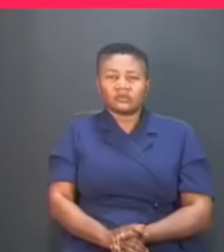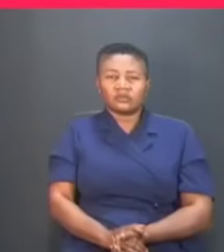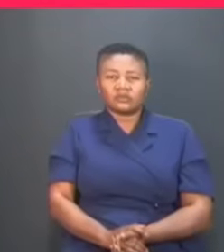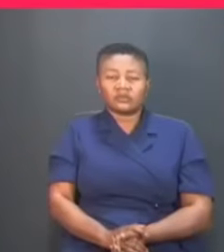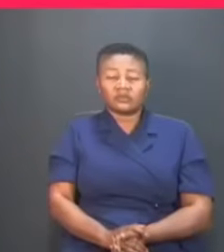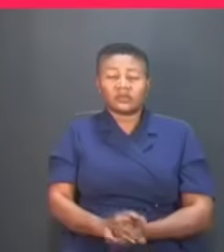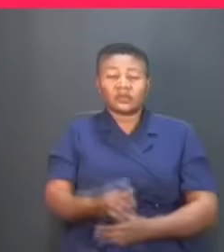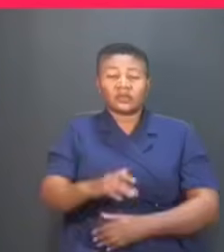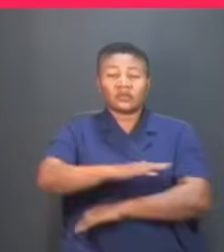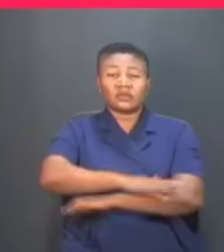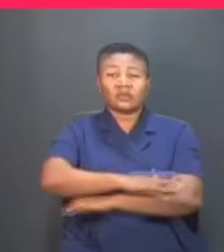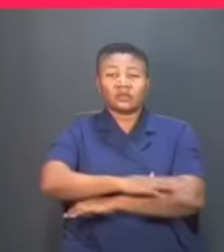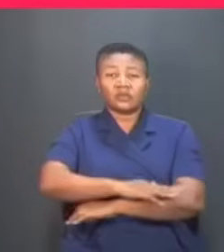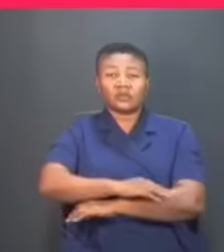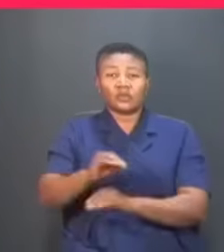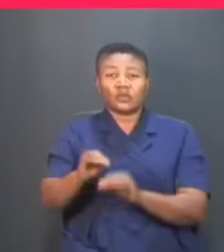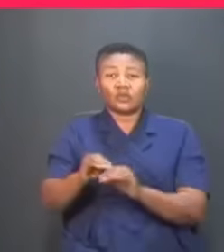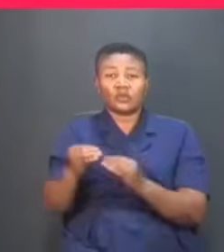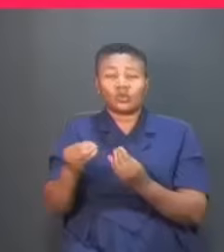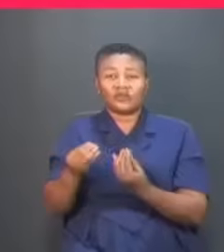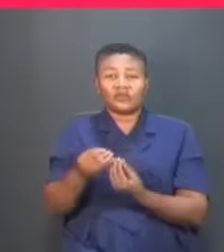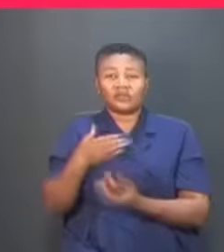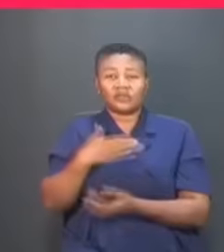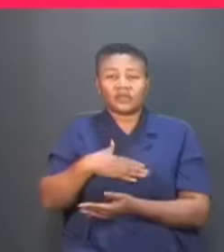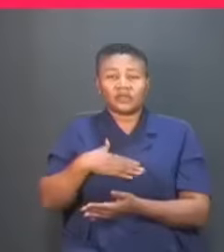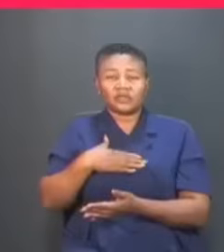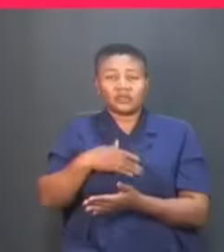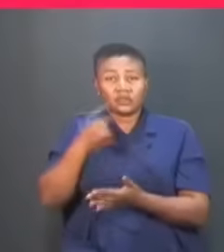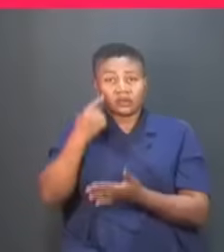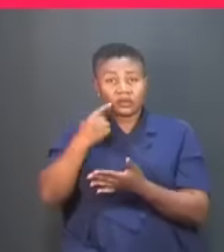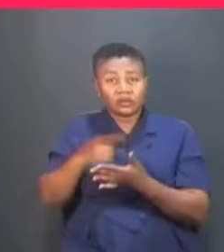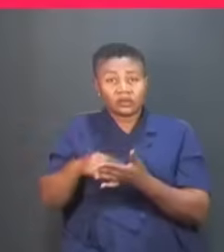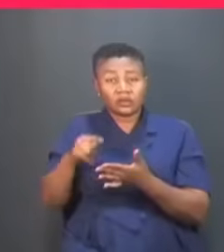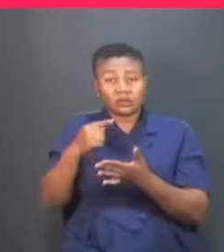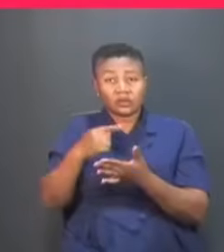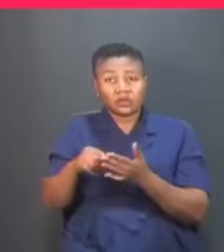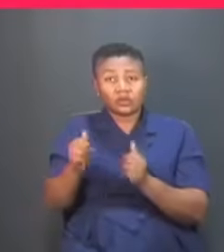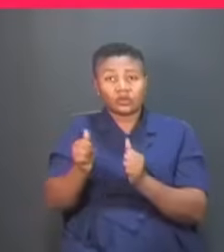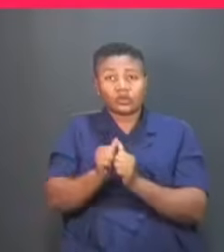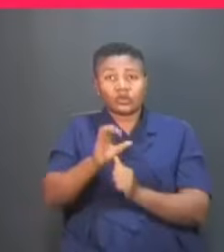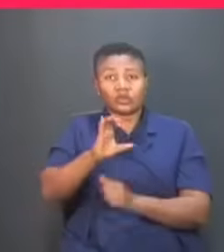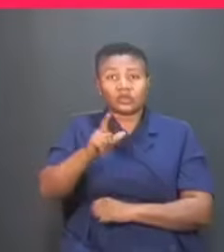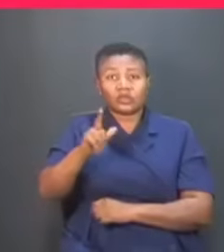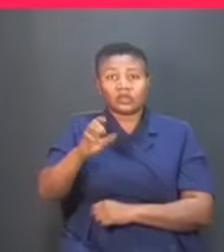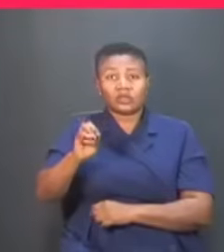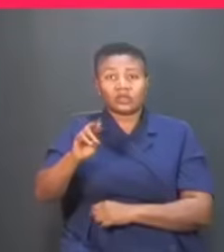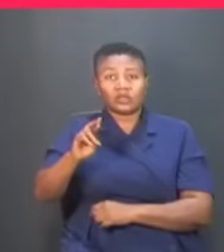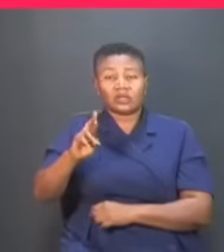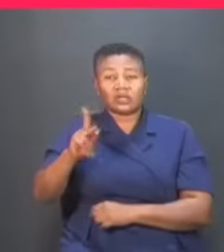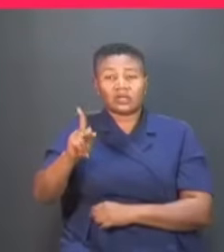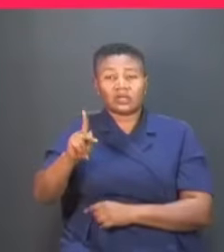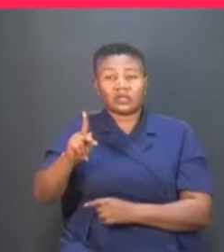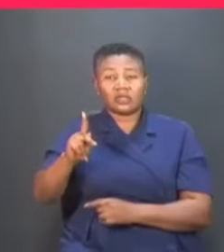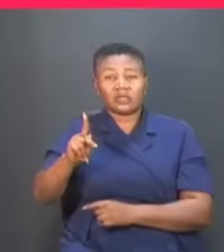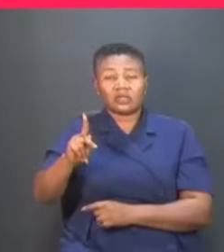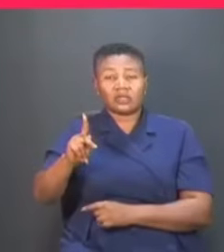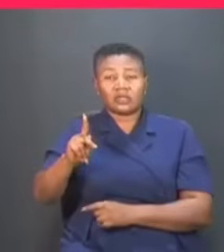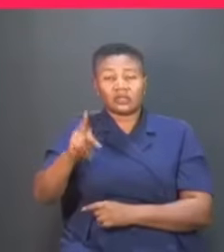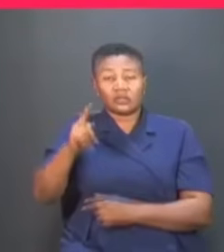Table office, cross-check with the clerk to the committee